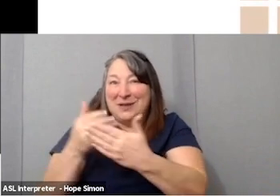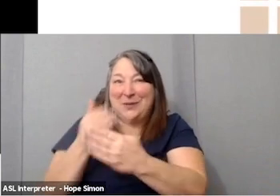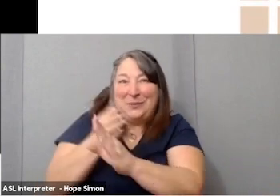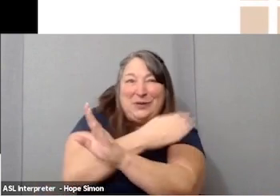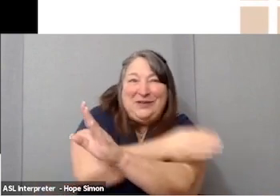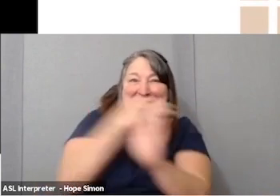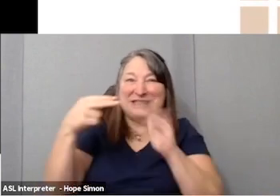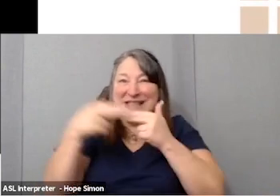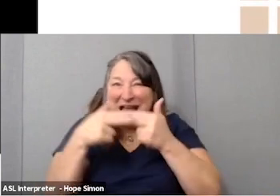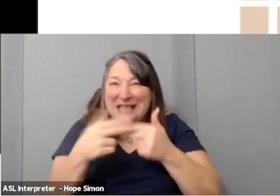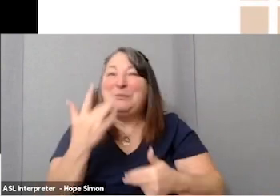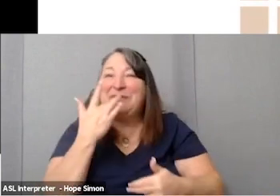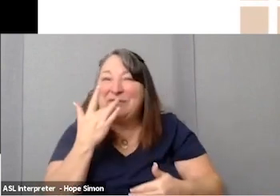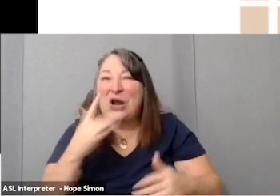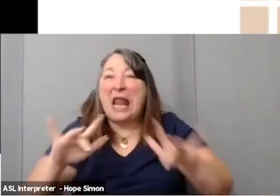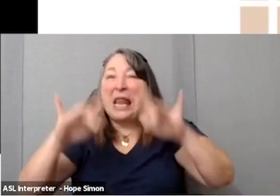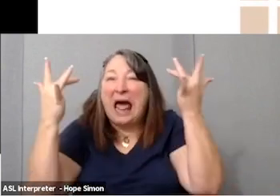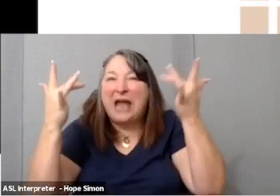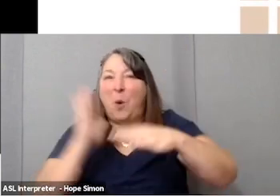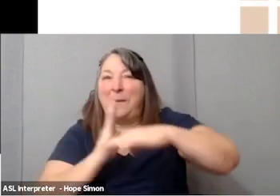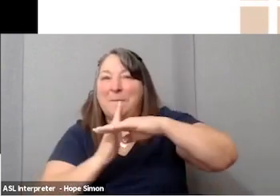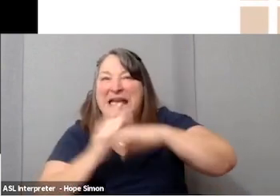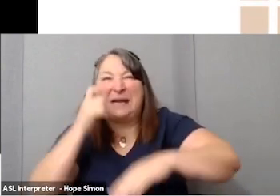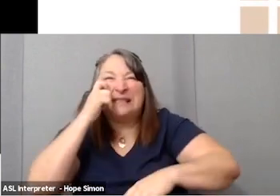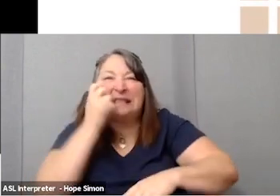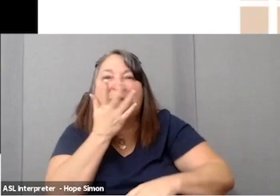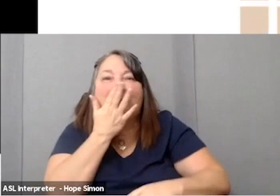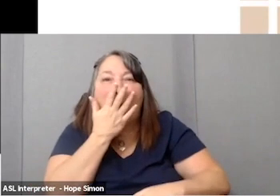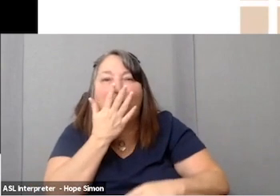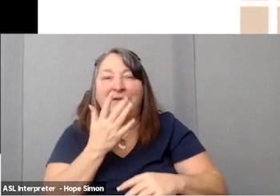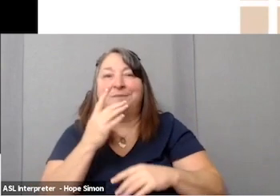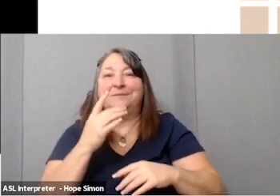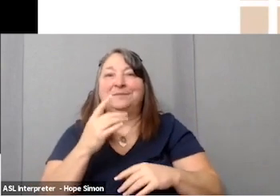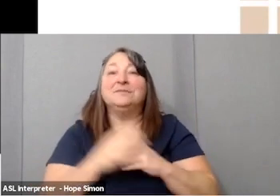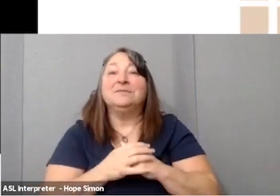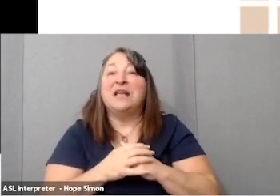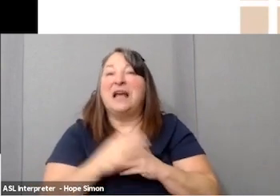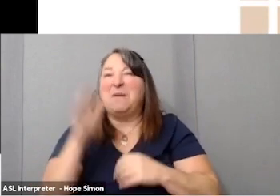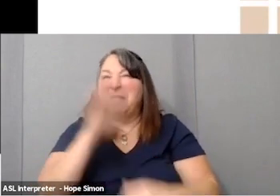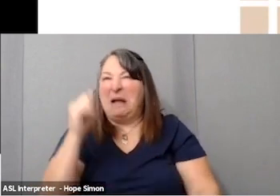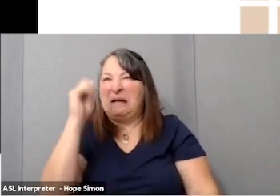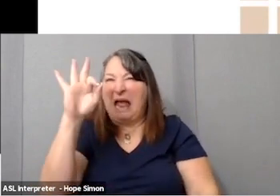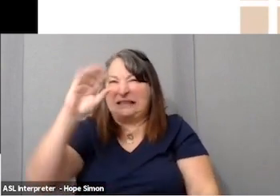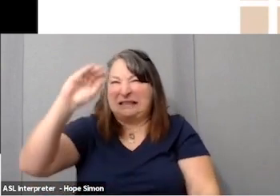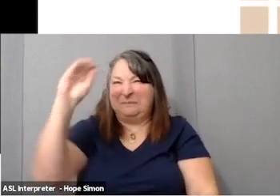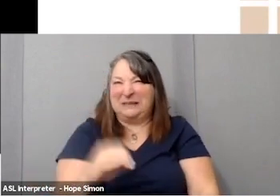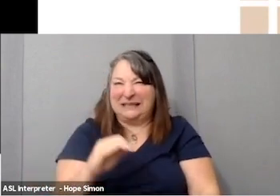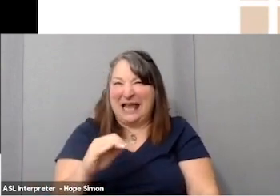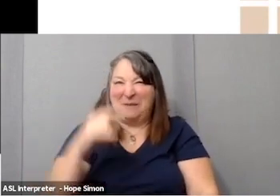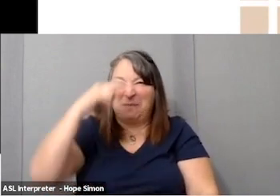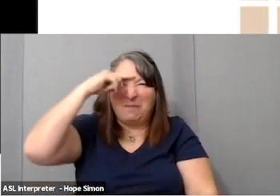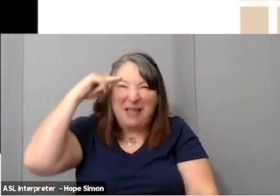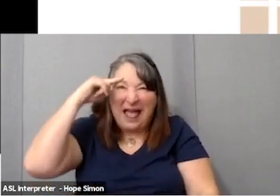and medium skin tone when we look at Black female leads. And we see about 19% of Black female leads